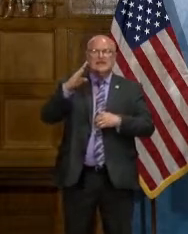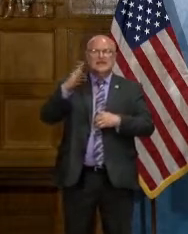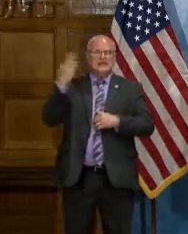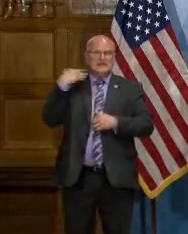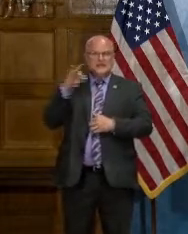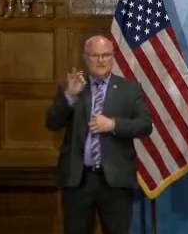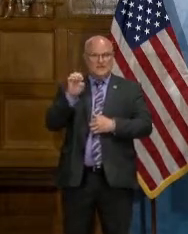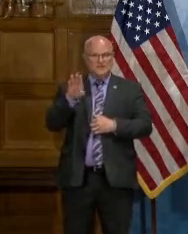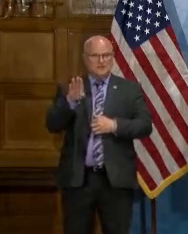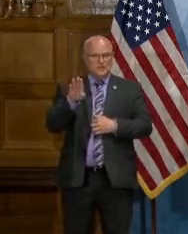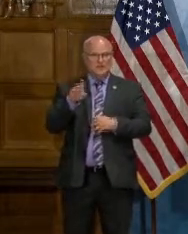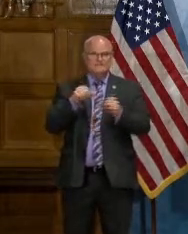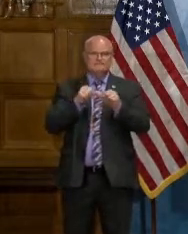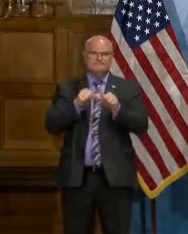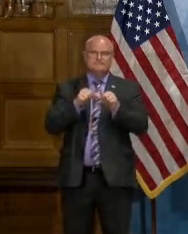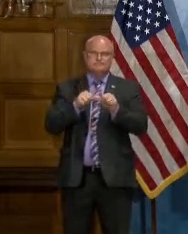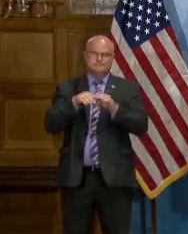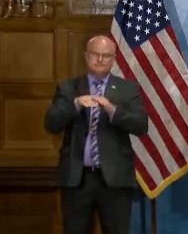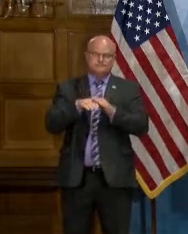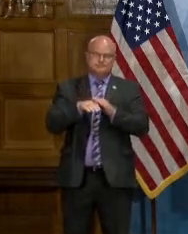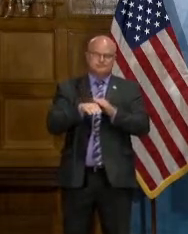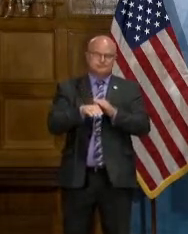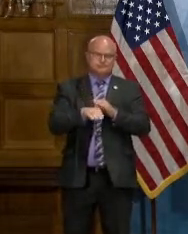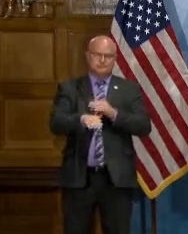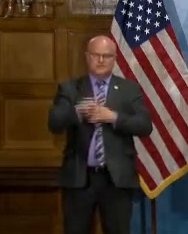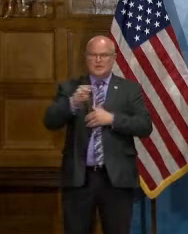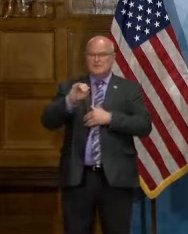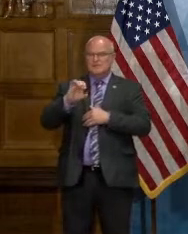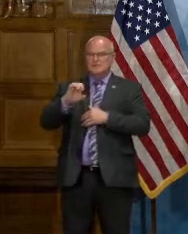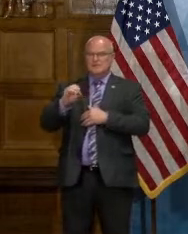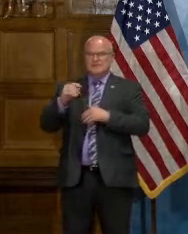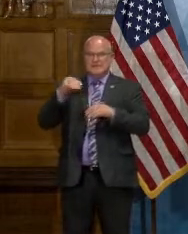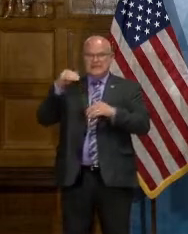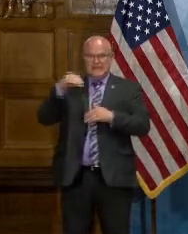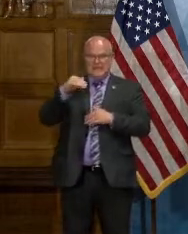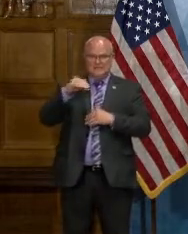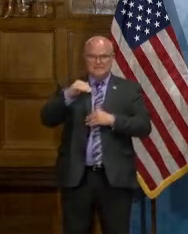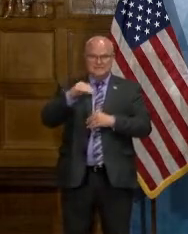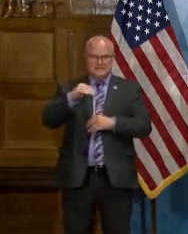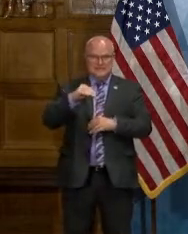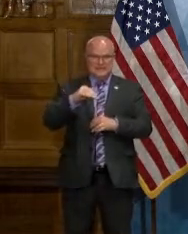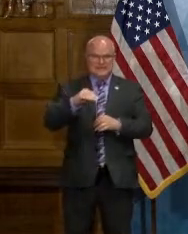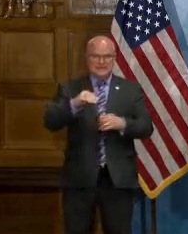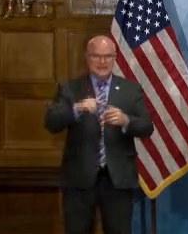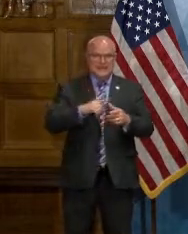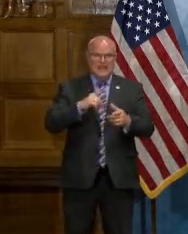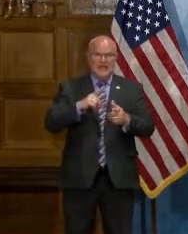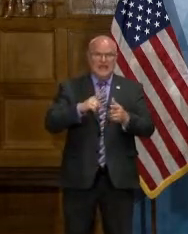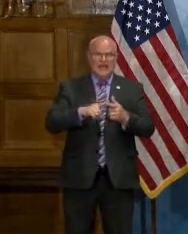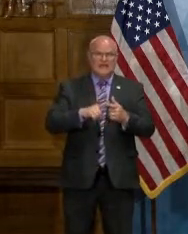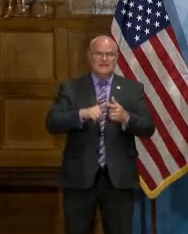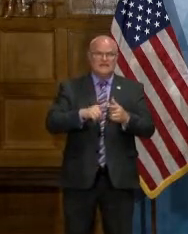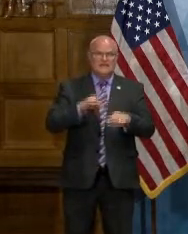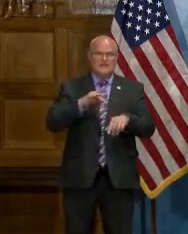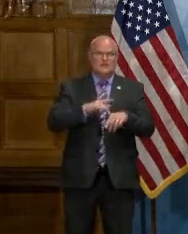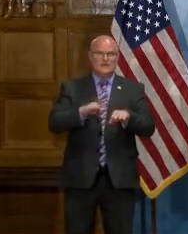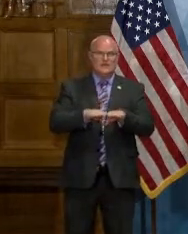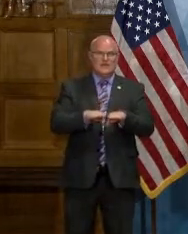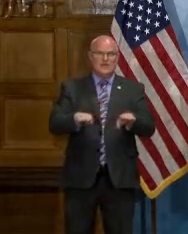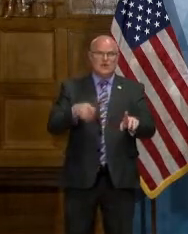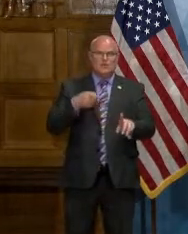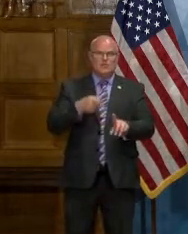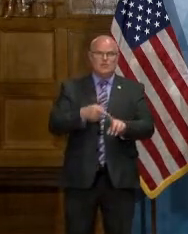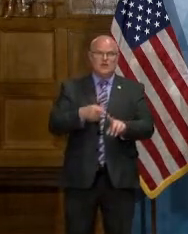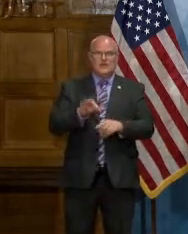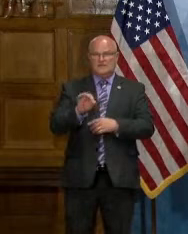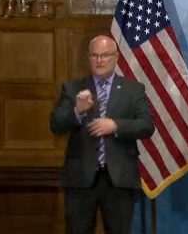in February, and we've continued low. Michigan came down gradually, and they also reached their low